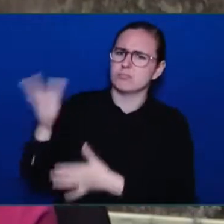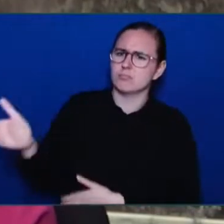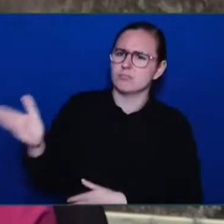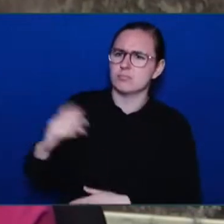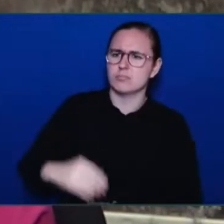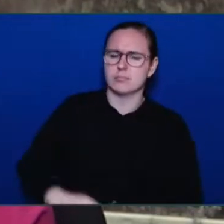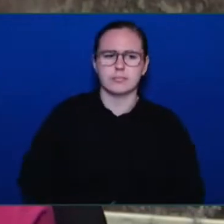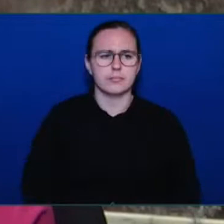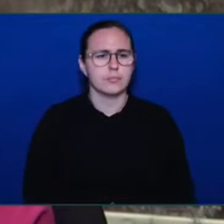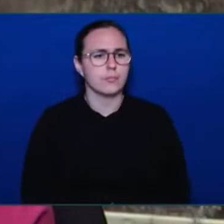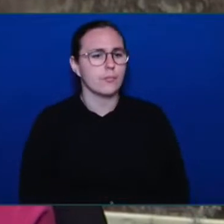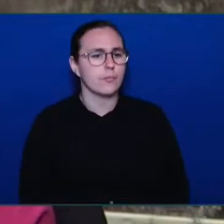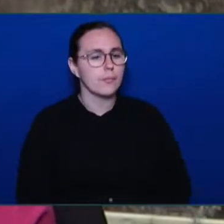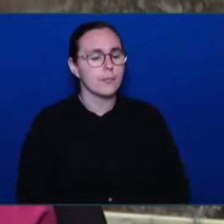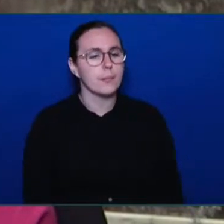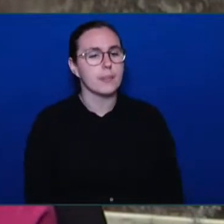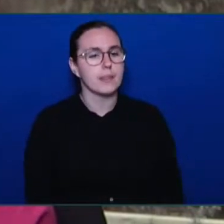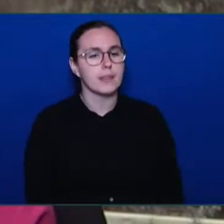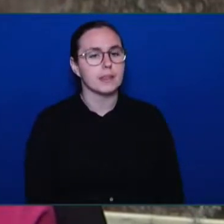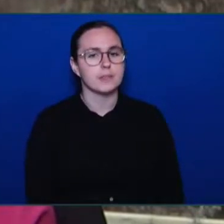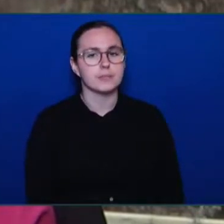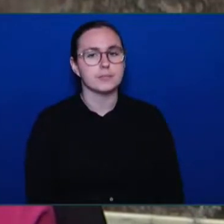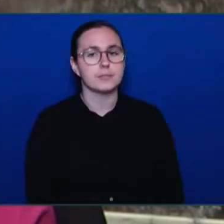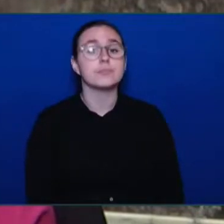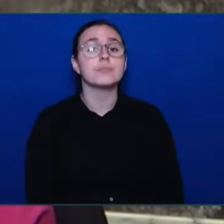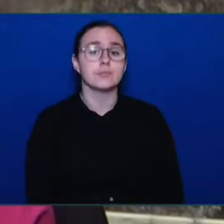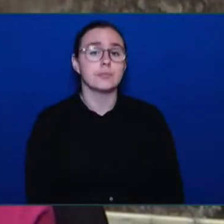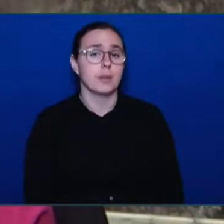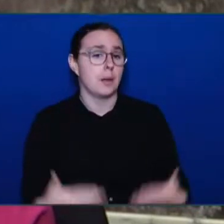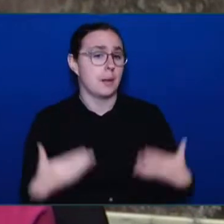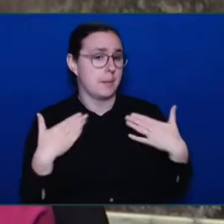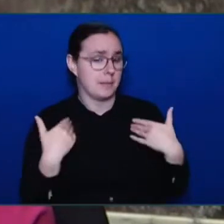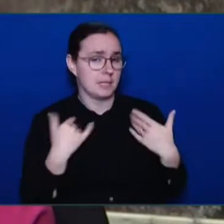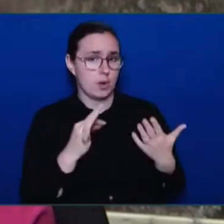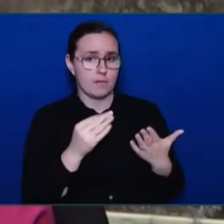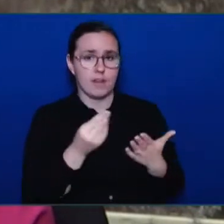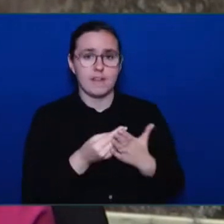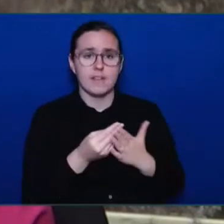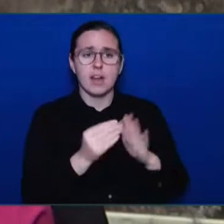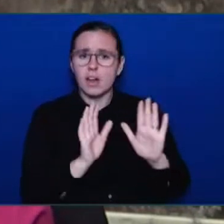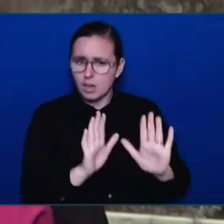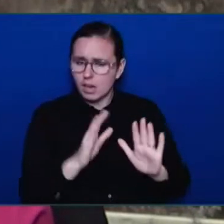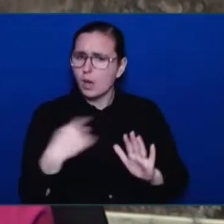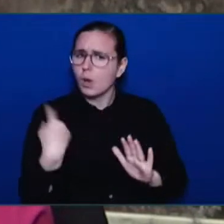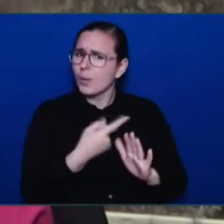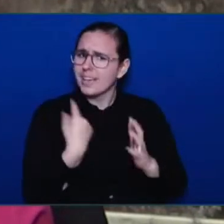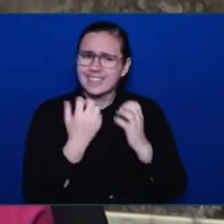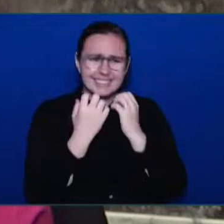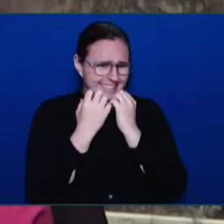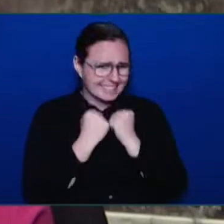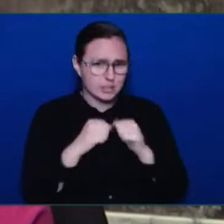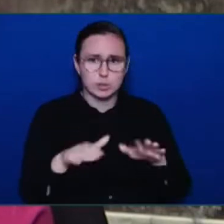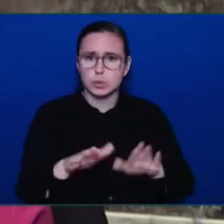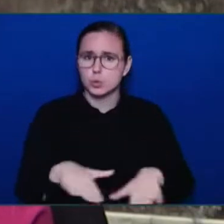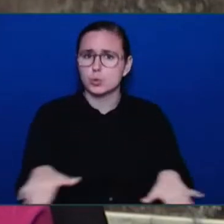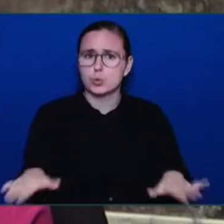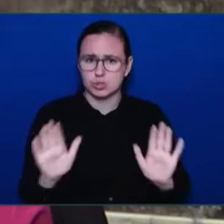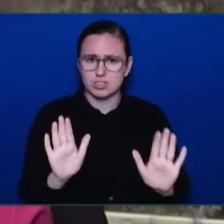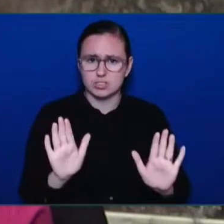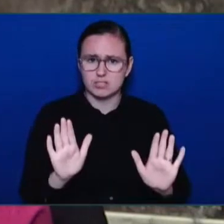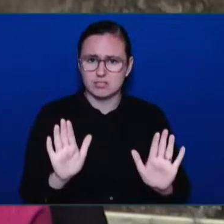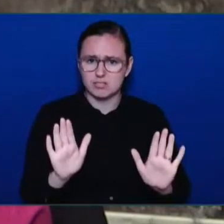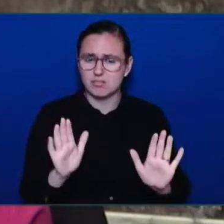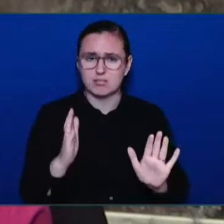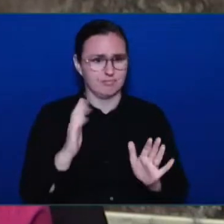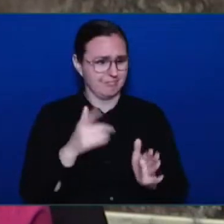from 2017 to 2021, we've had the fastest rate of investment in K-12 in this province's history. That's why we haven't been